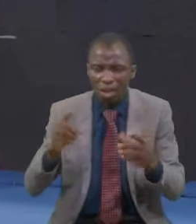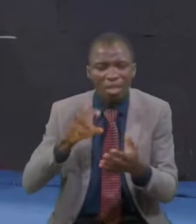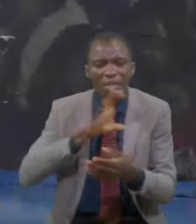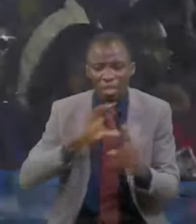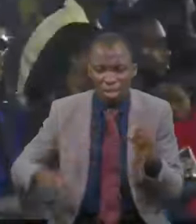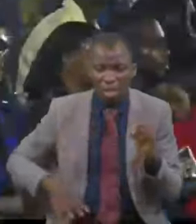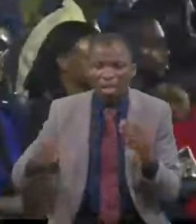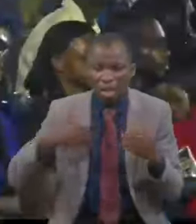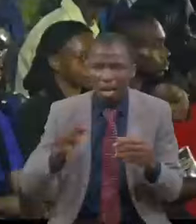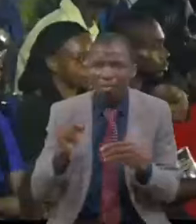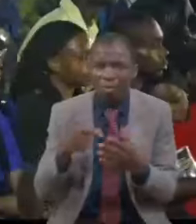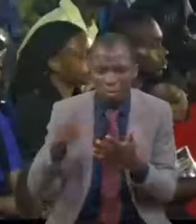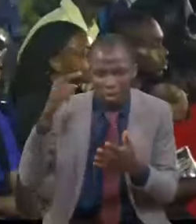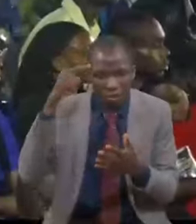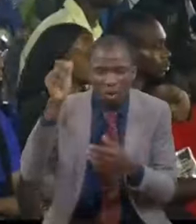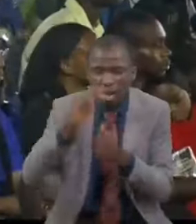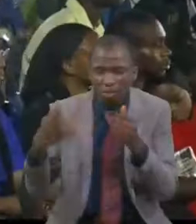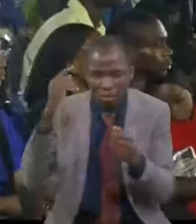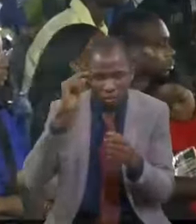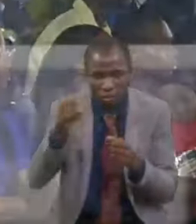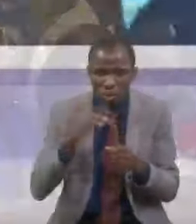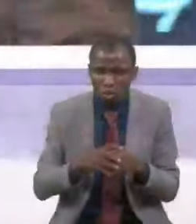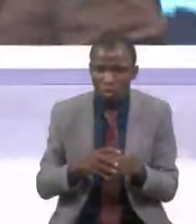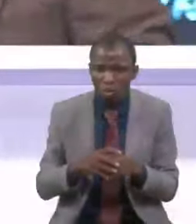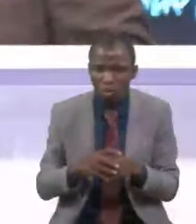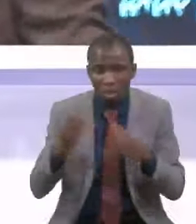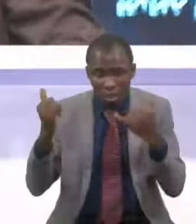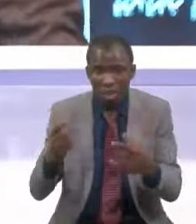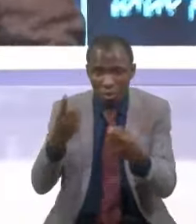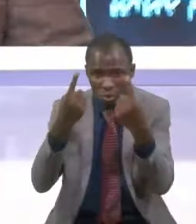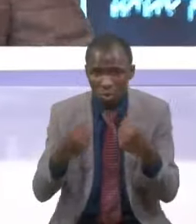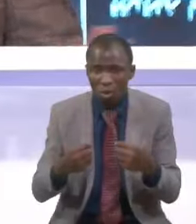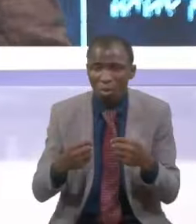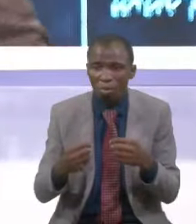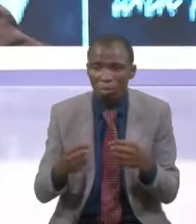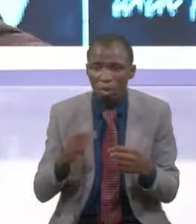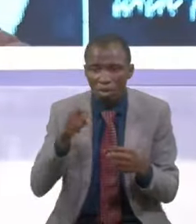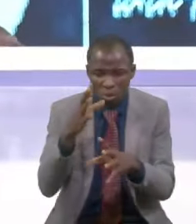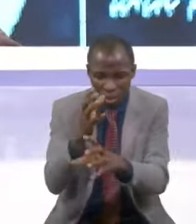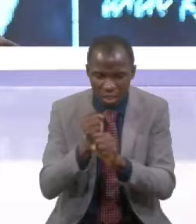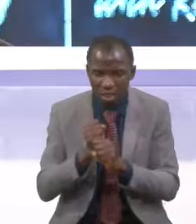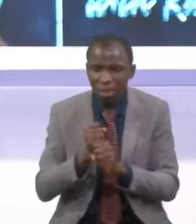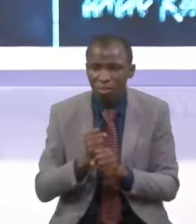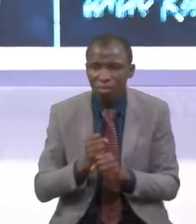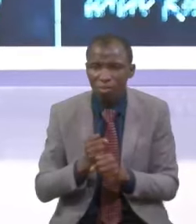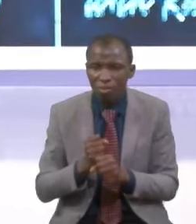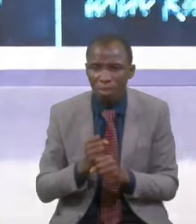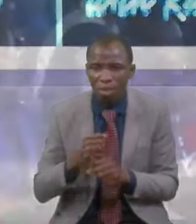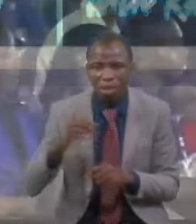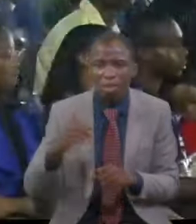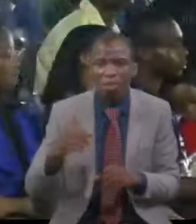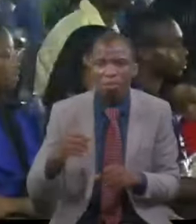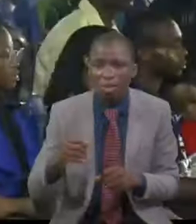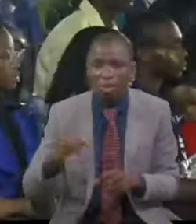you. And now you come, you receive. I